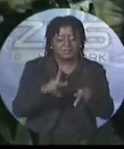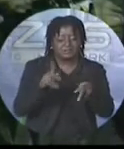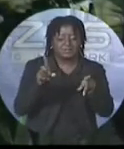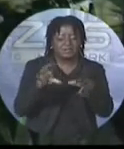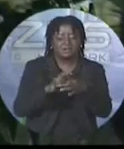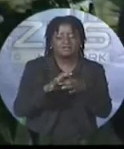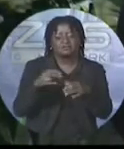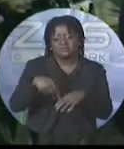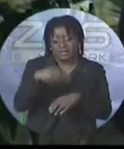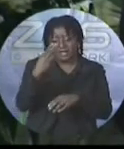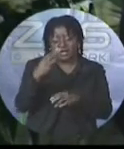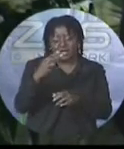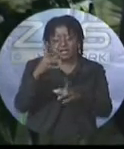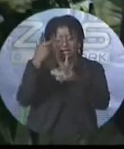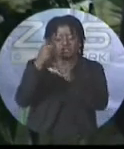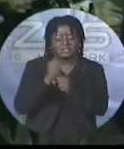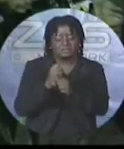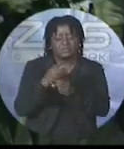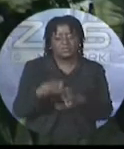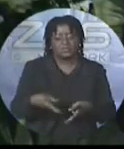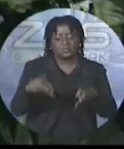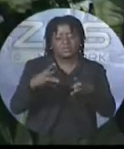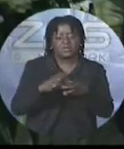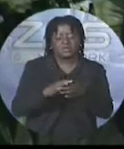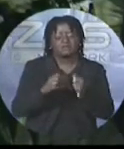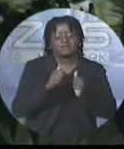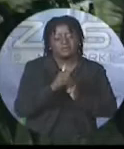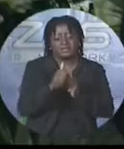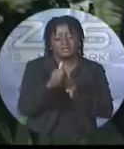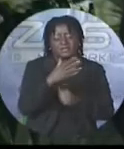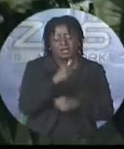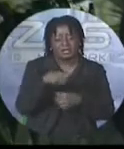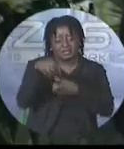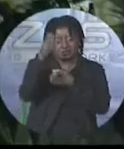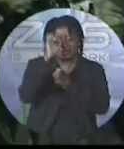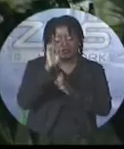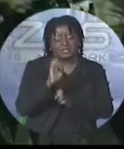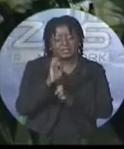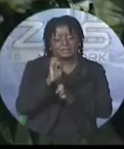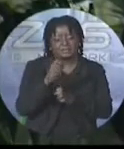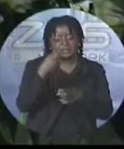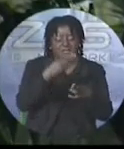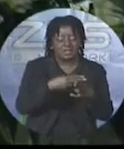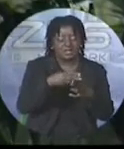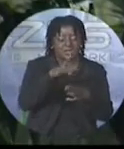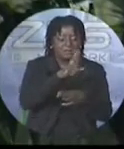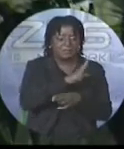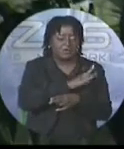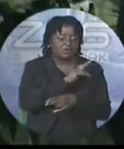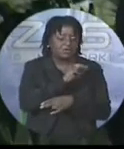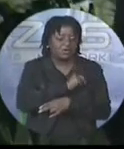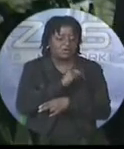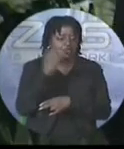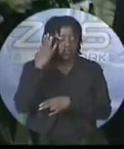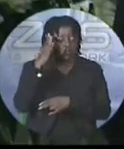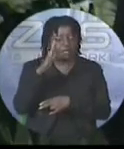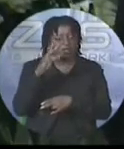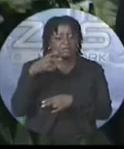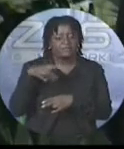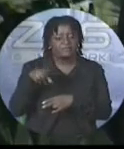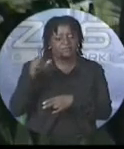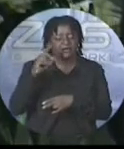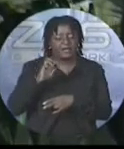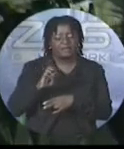of emulation and eternal esteem. The name Bernard Nottage will forever signify the best in